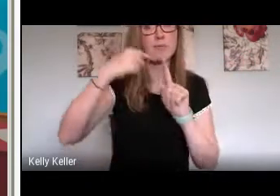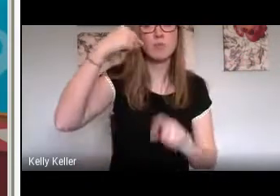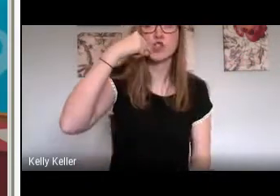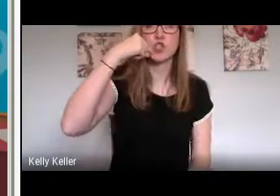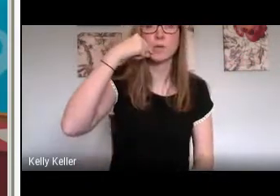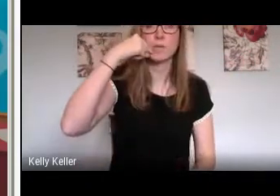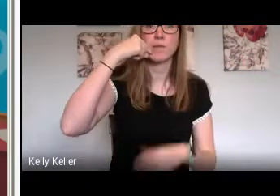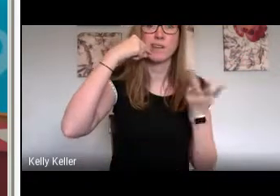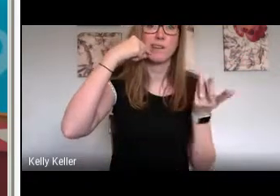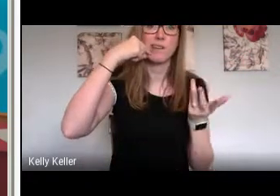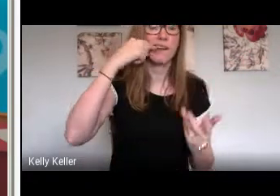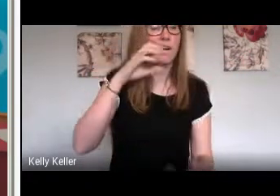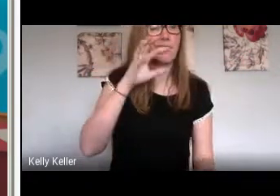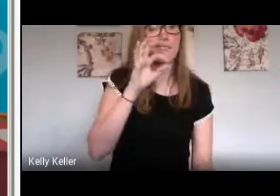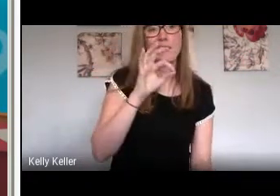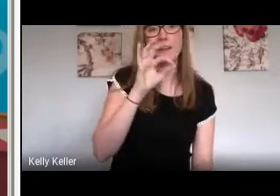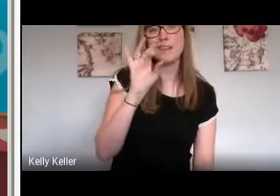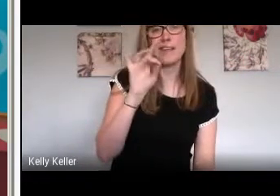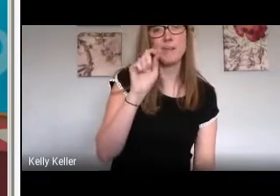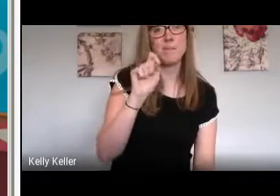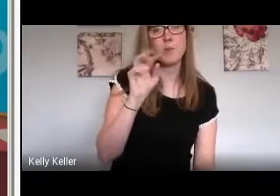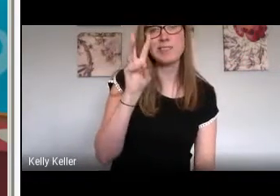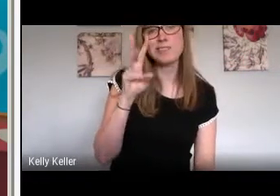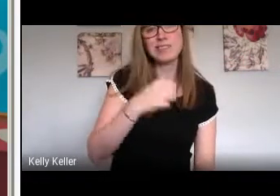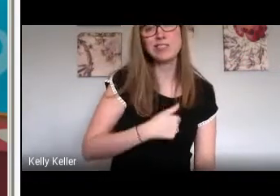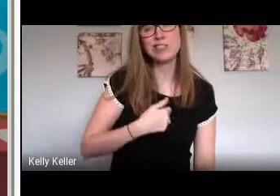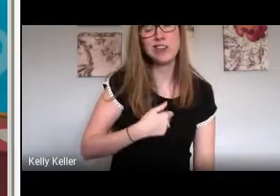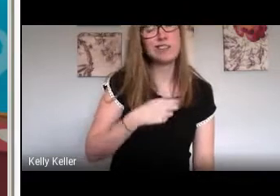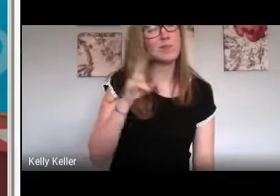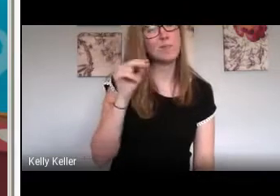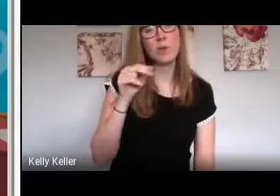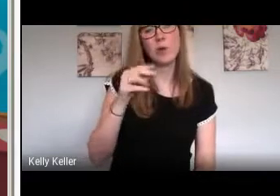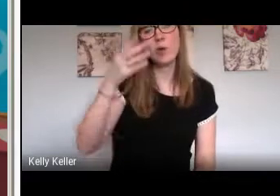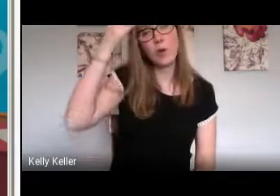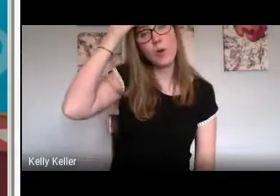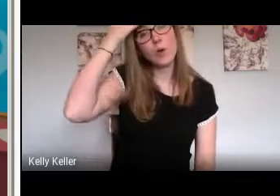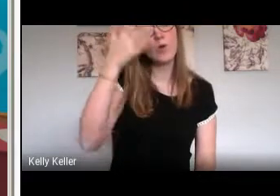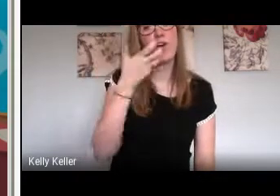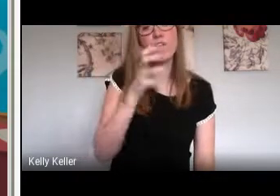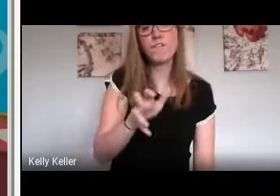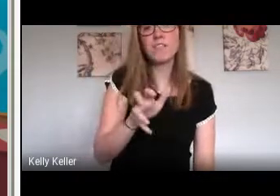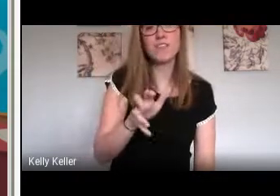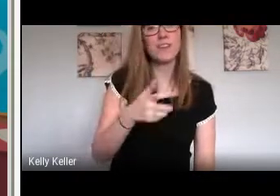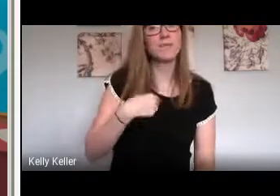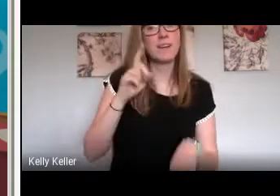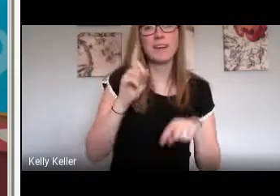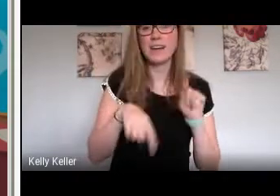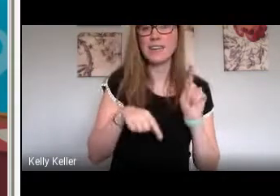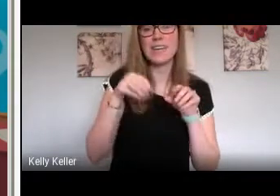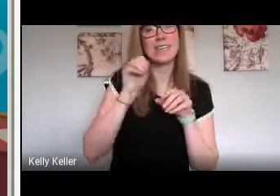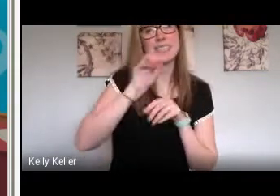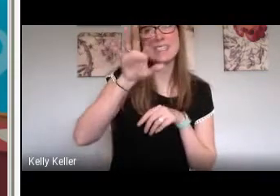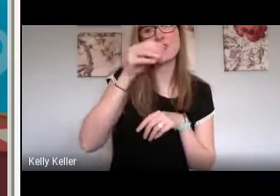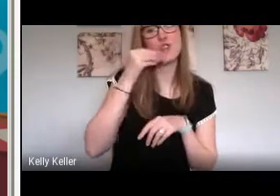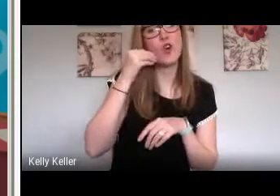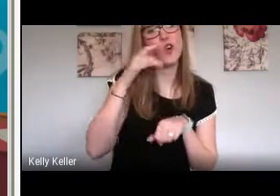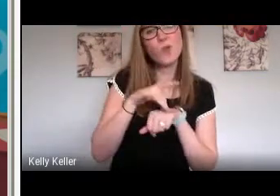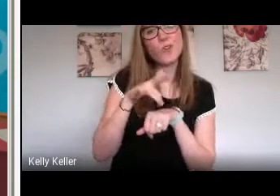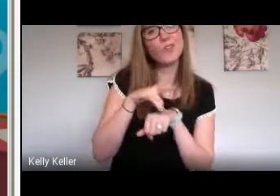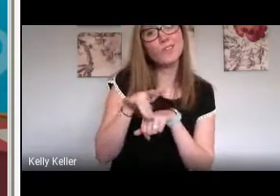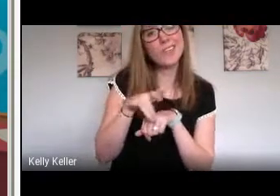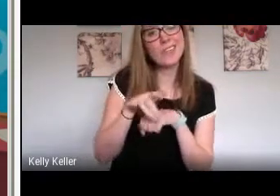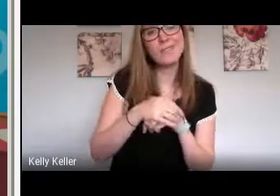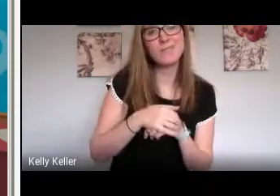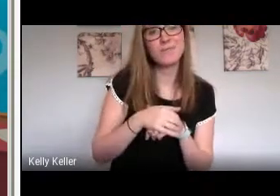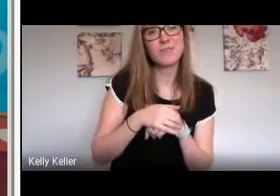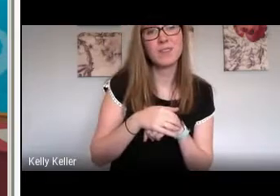my temperature 98.6 sorry no fever I can't send you home